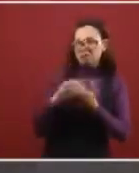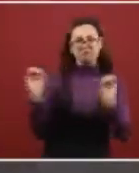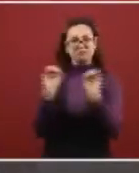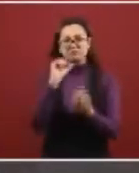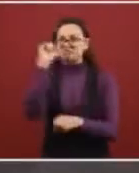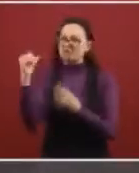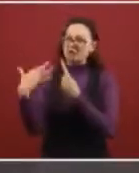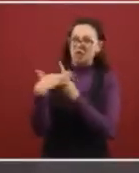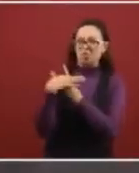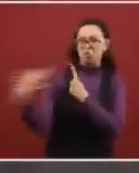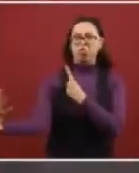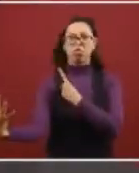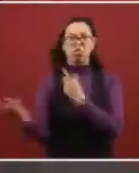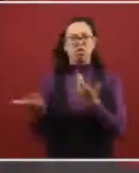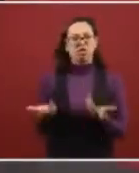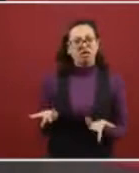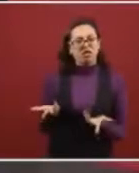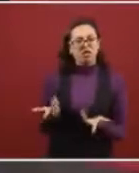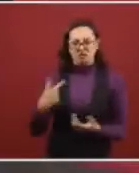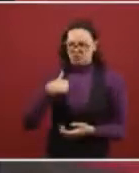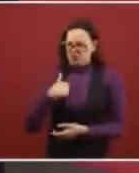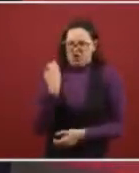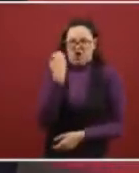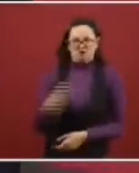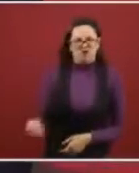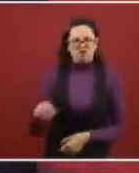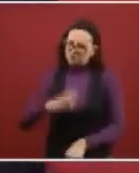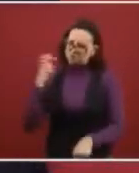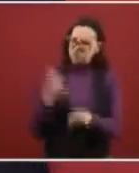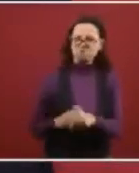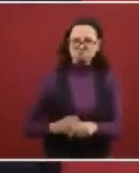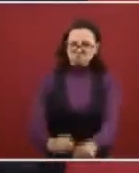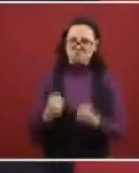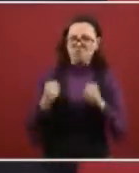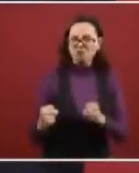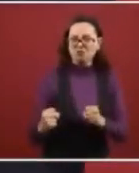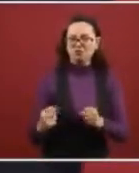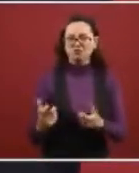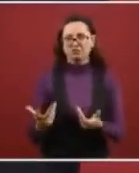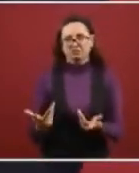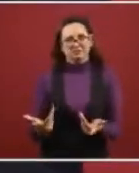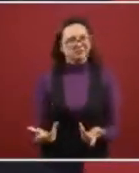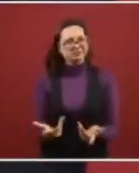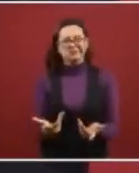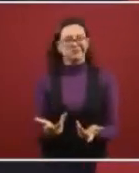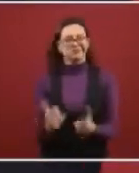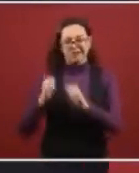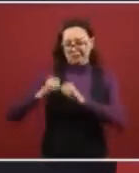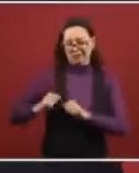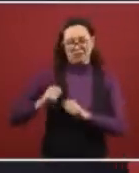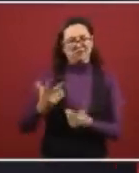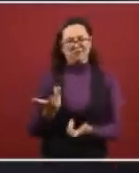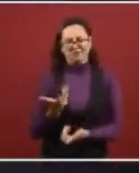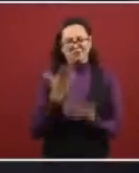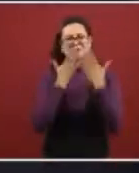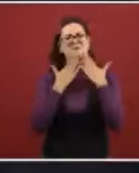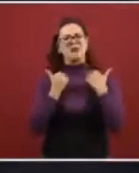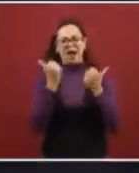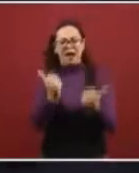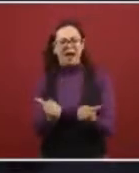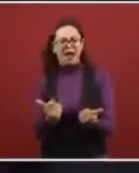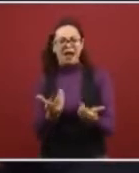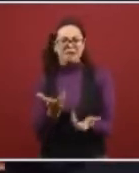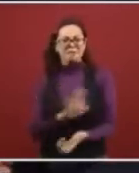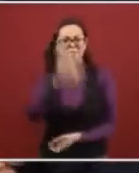and popular backing la autoridad así es como una hoja seca authority like that is like a dry es